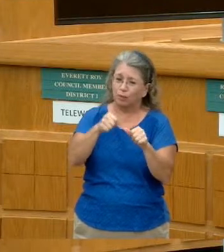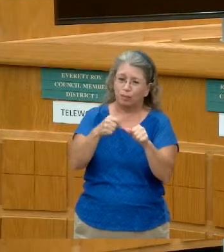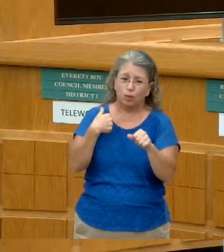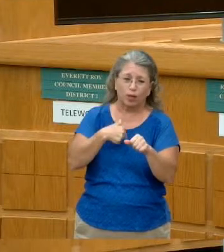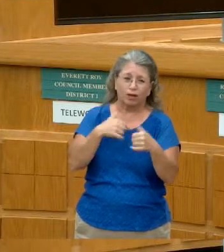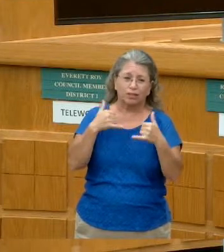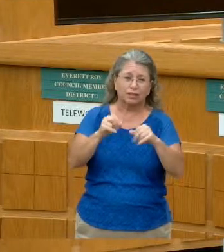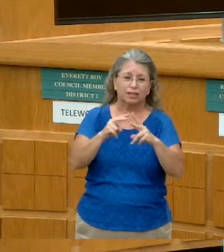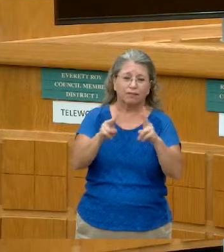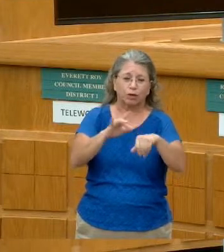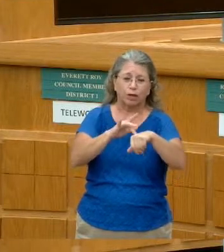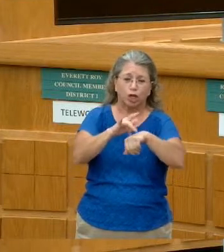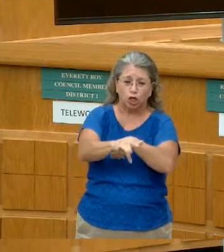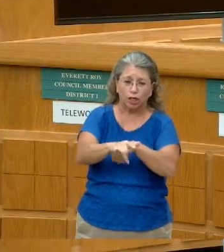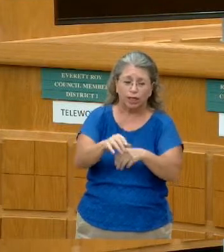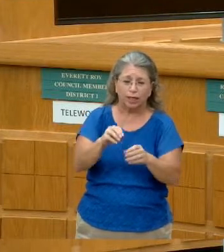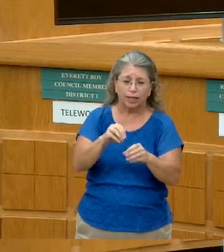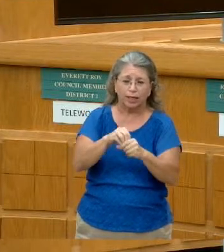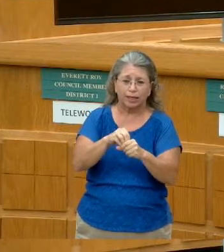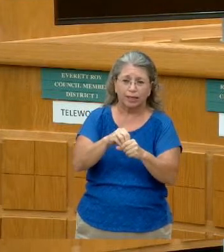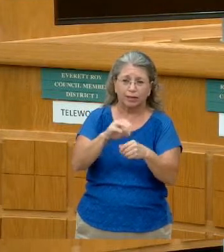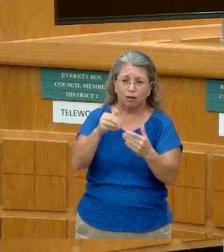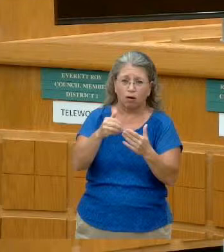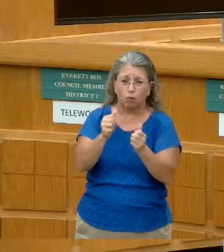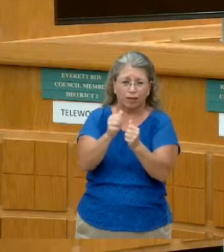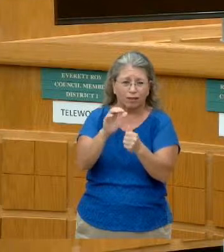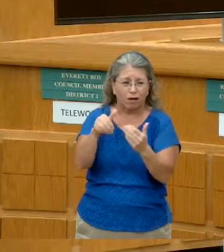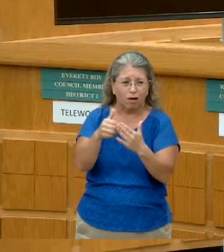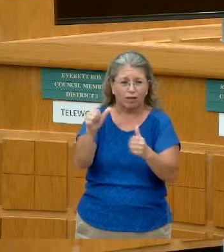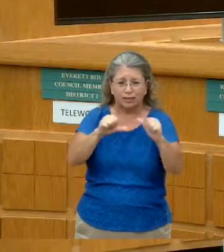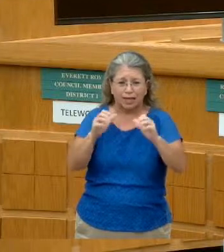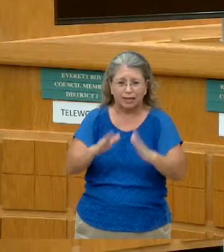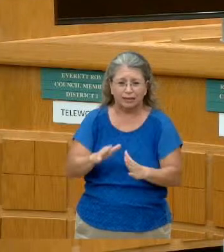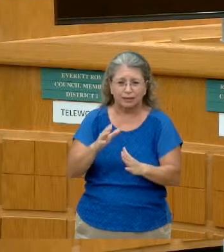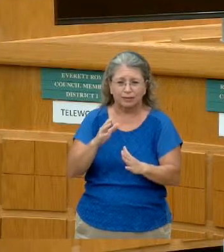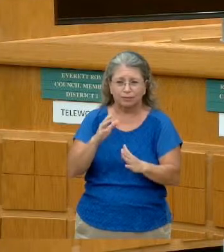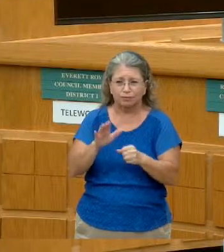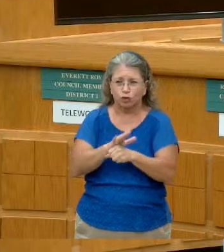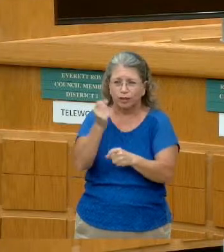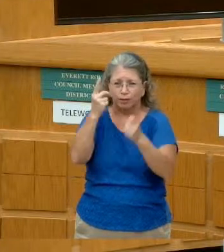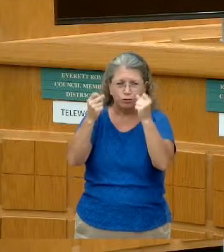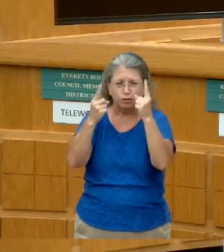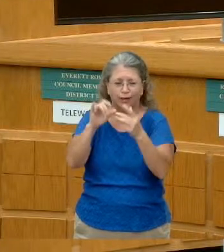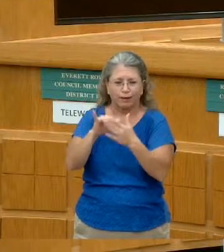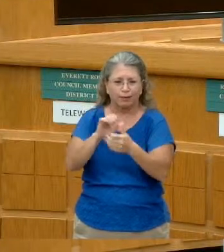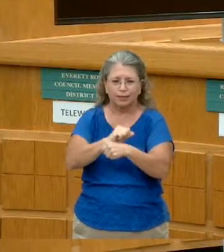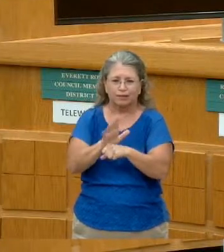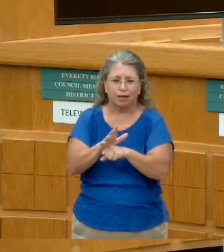of this virus. So as they say never.